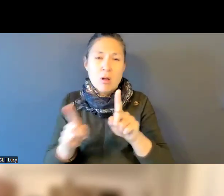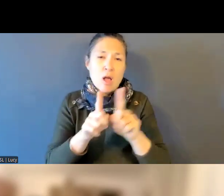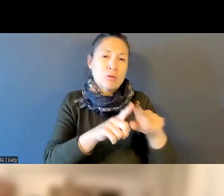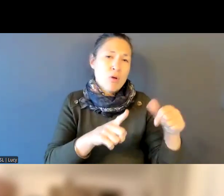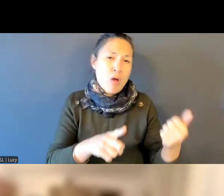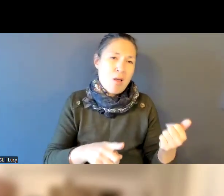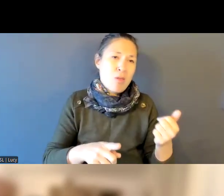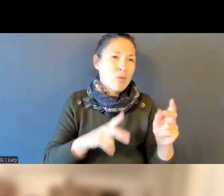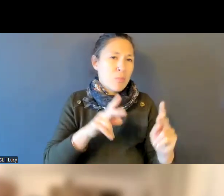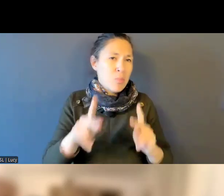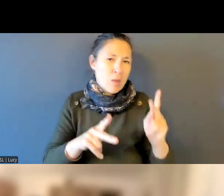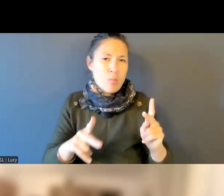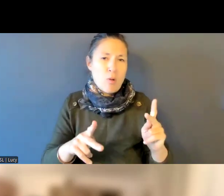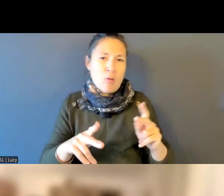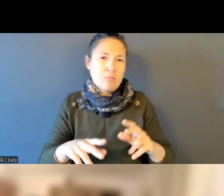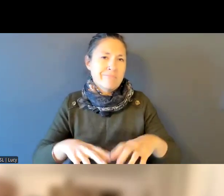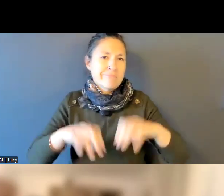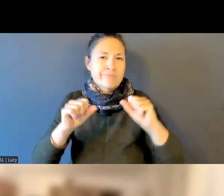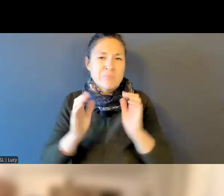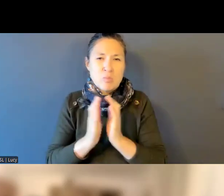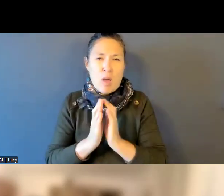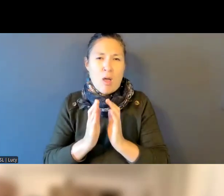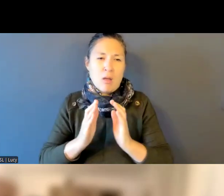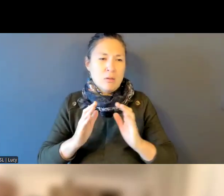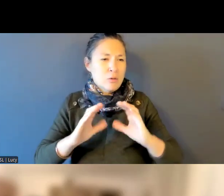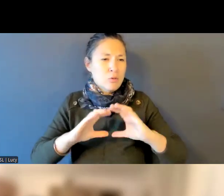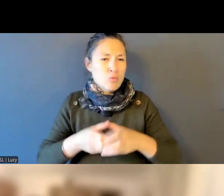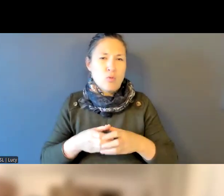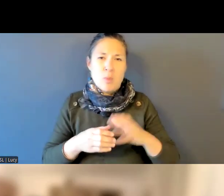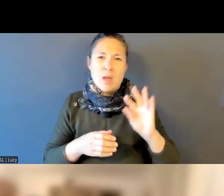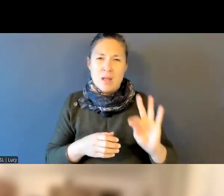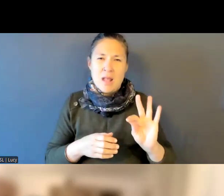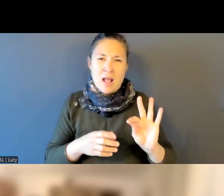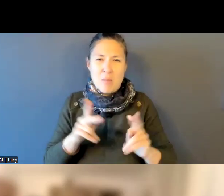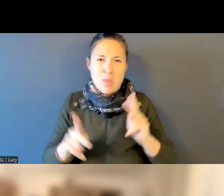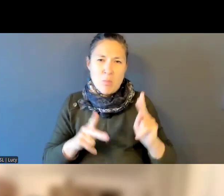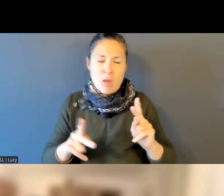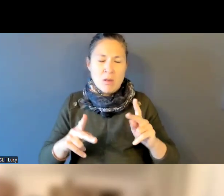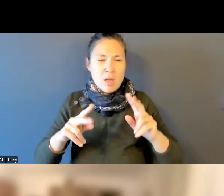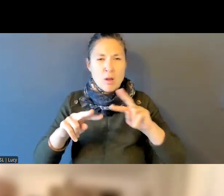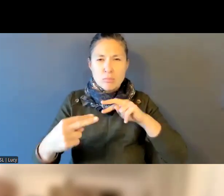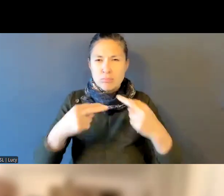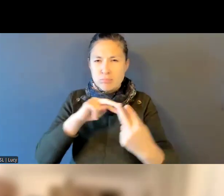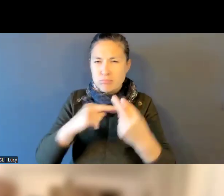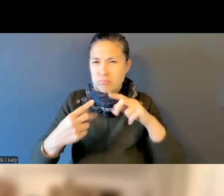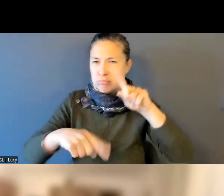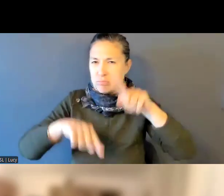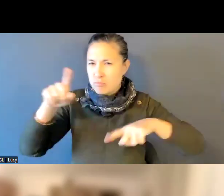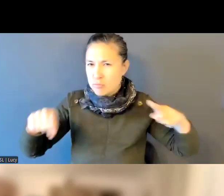have a small group. There were 9 individuals, but a lot of diversity of perspectives from across the state. And we